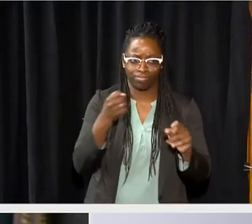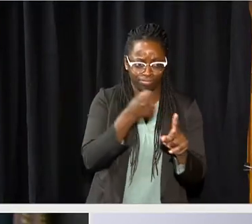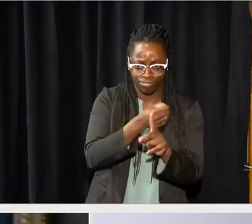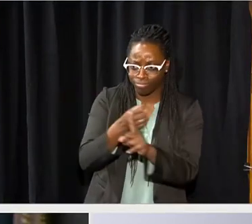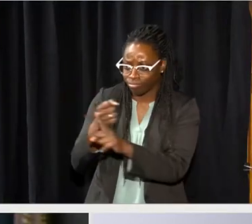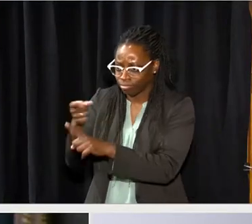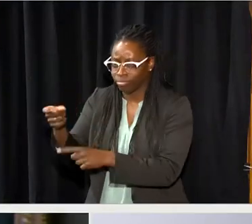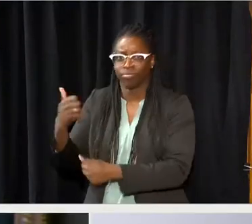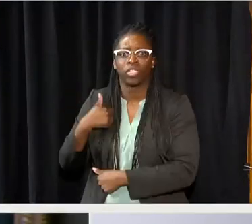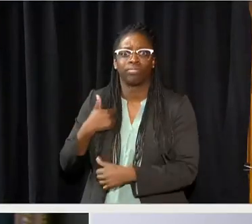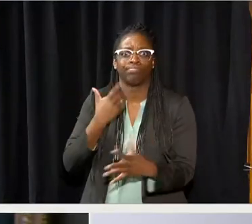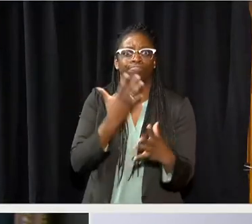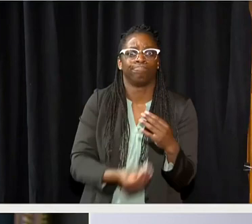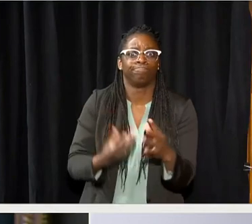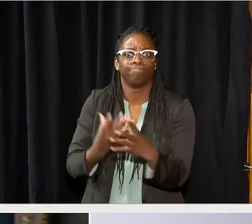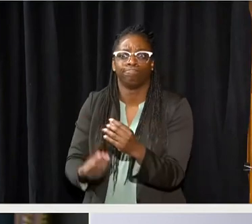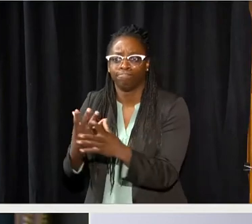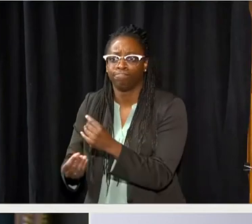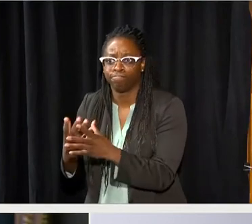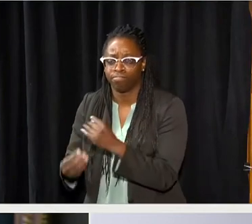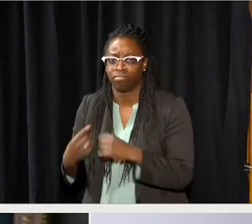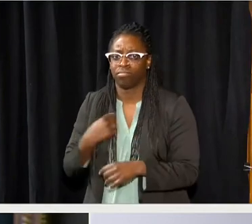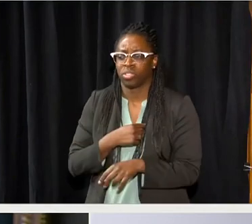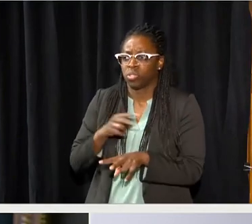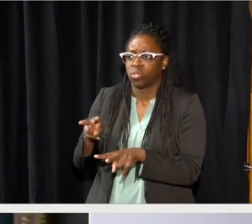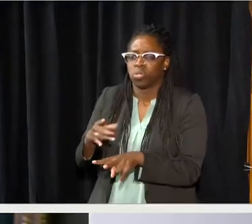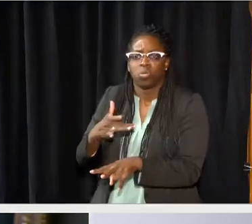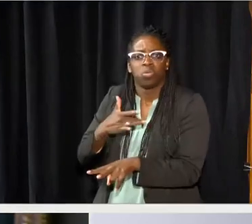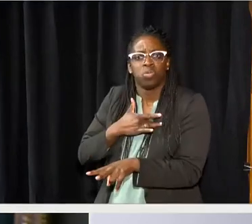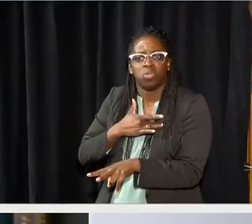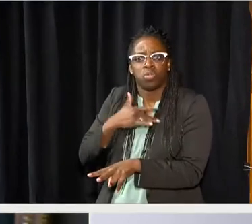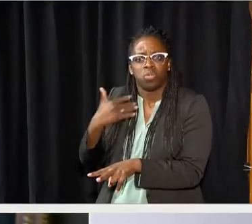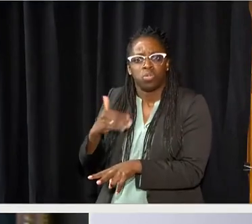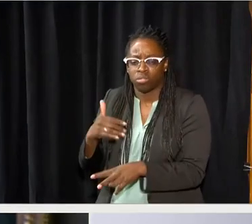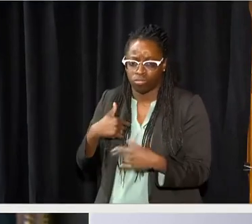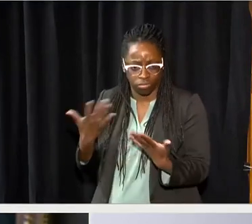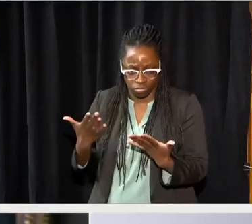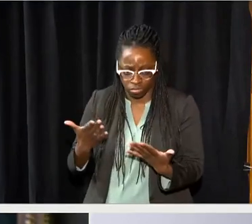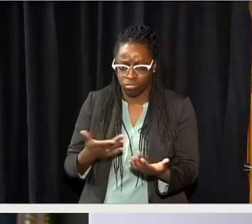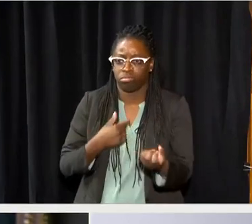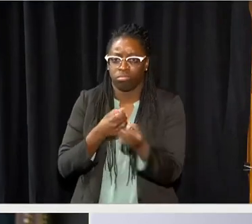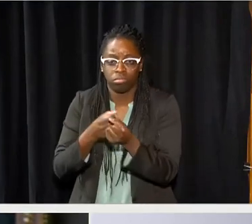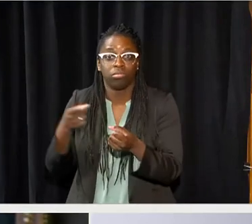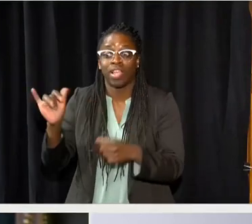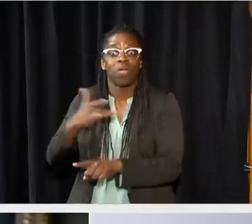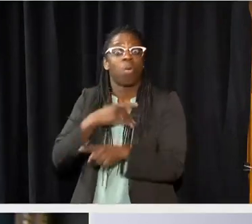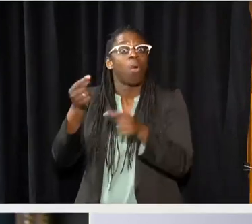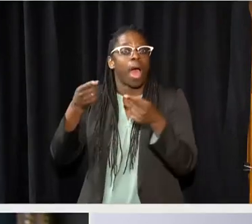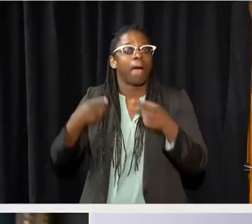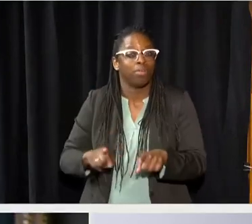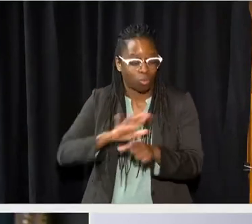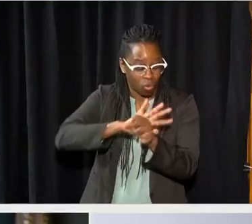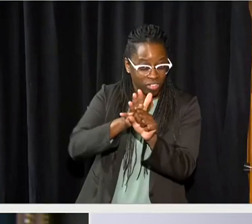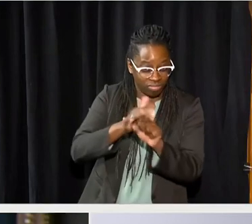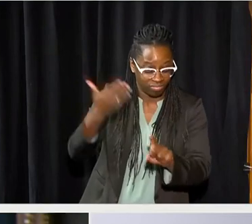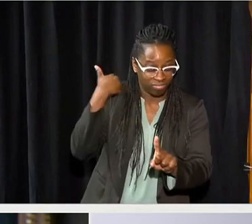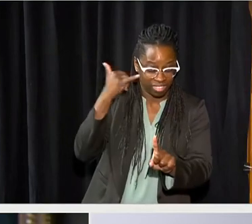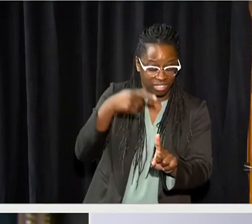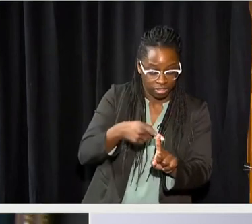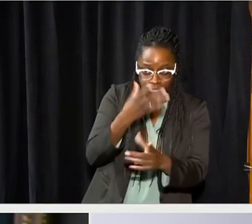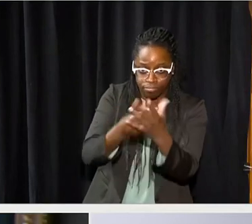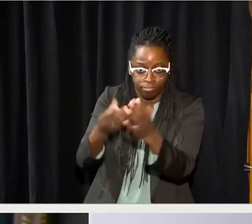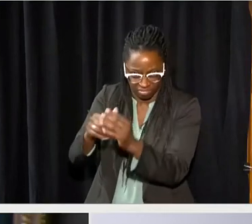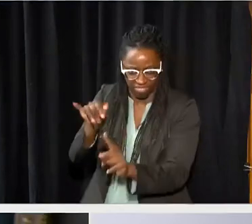were determined to do right by our heroes. The legislature provided a plan and funding.